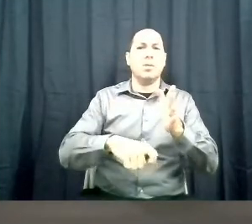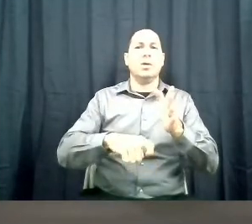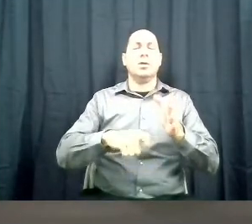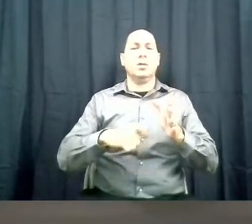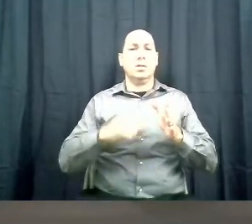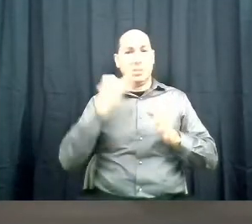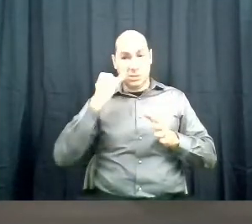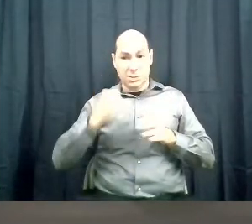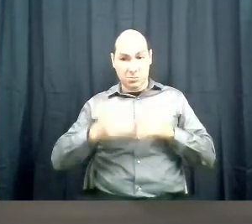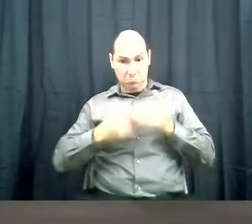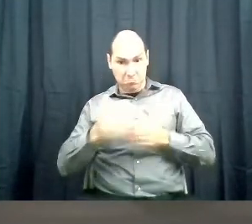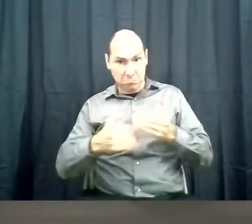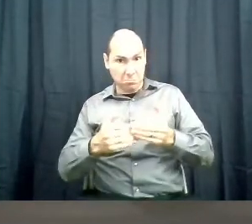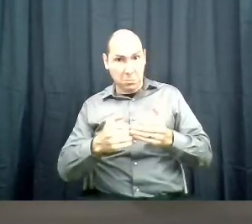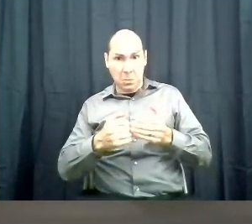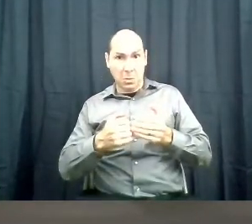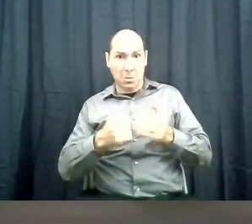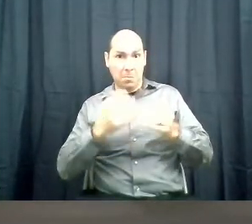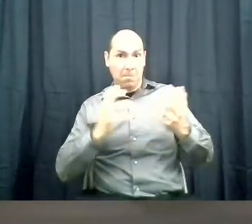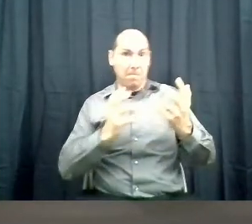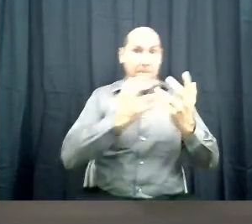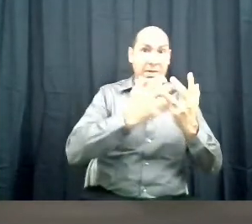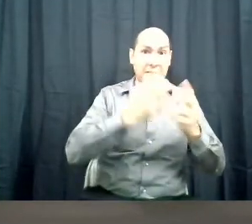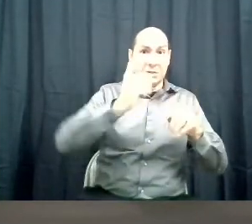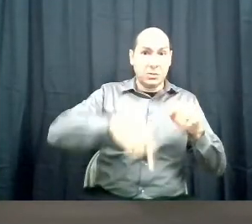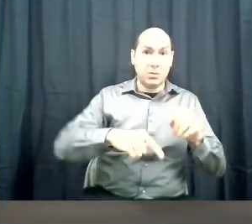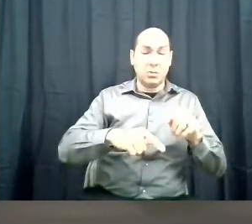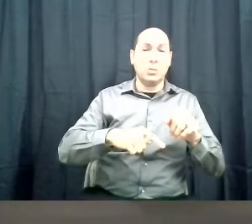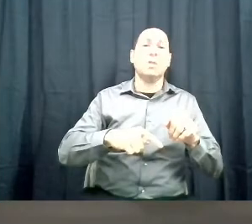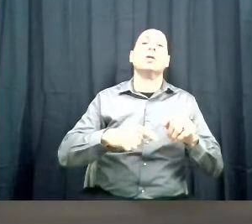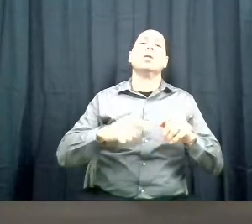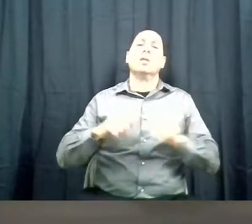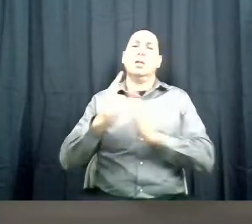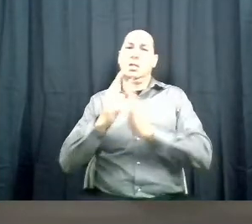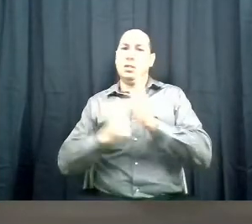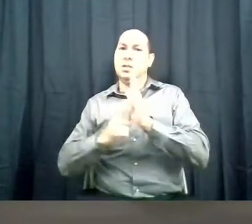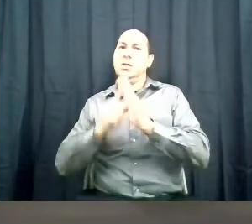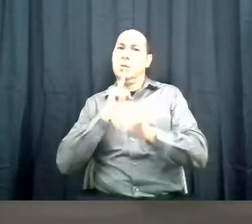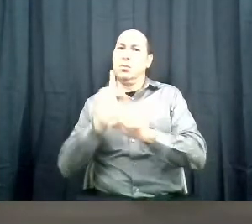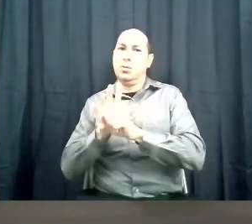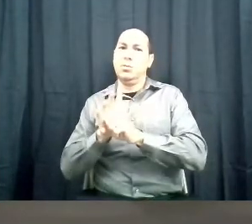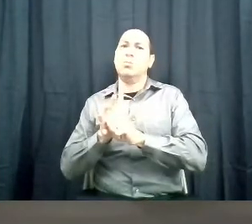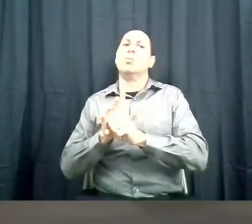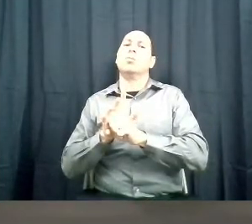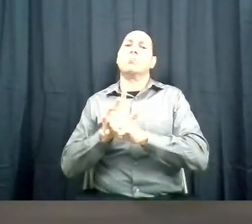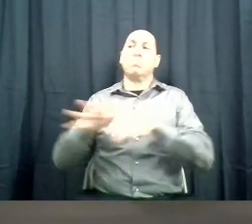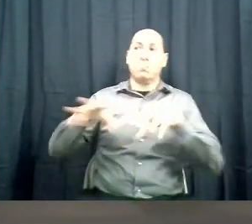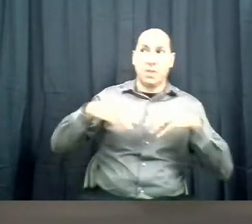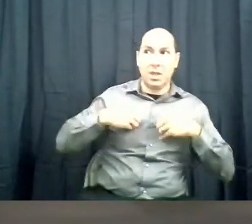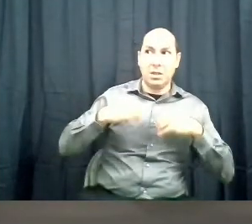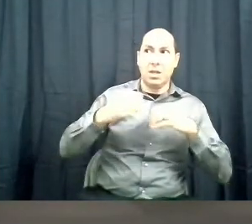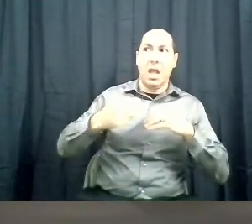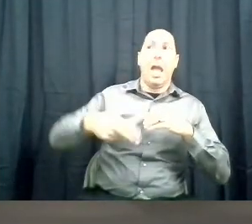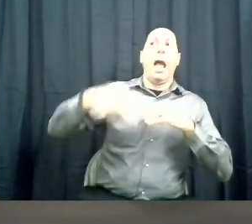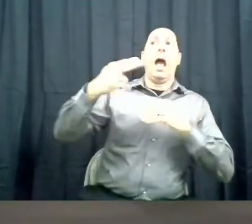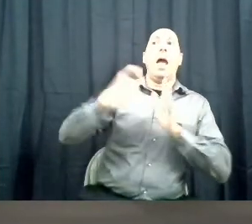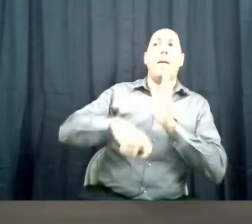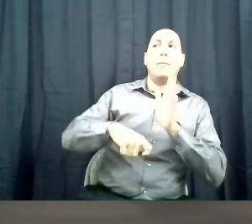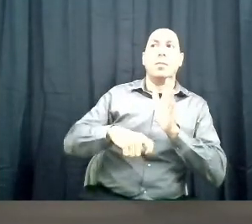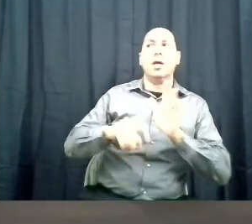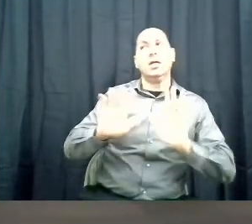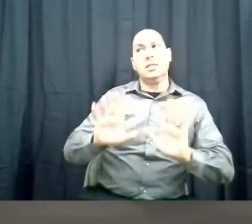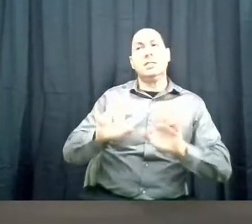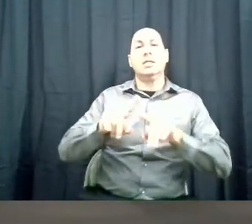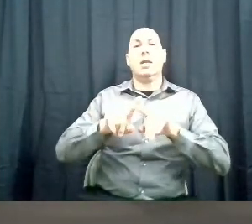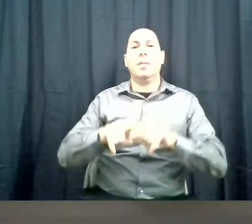meet that target, PREPA is in no way obligated by PROMESA to accept a higher price proposal, particularly when there are other proposals that do